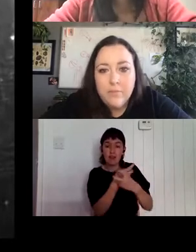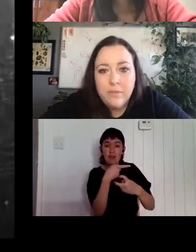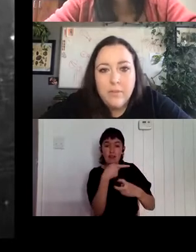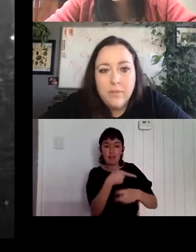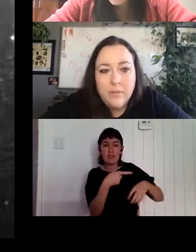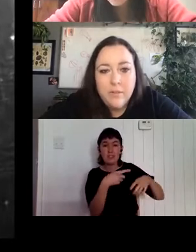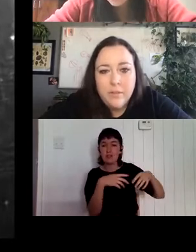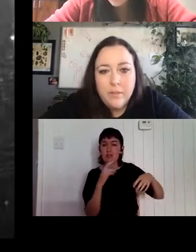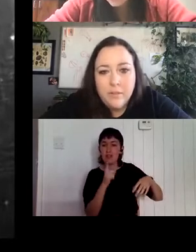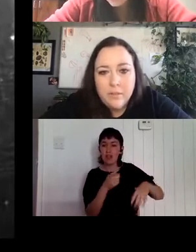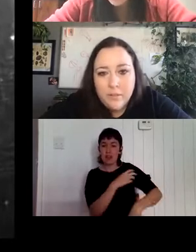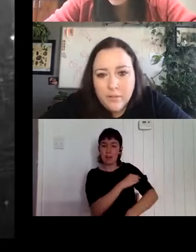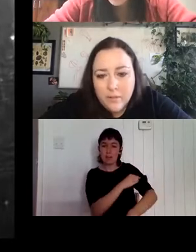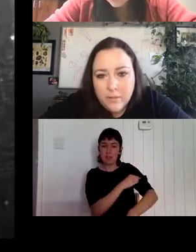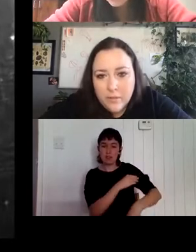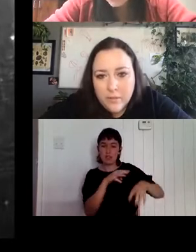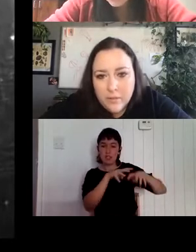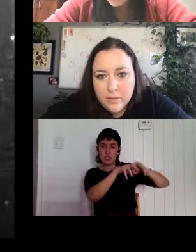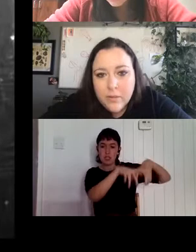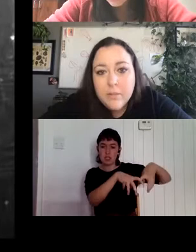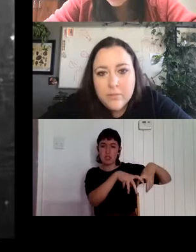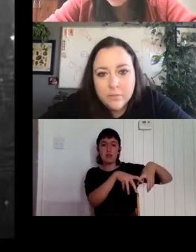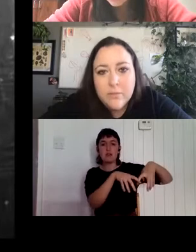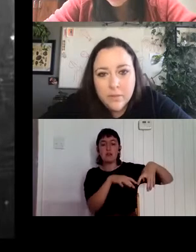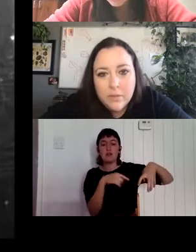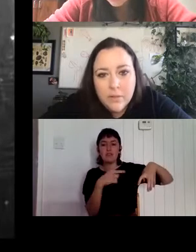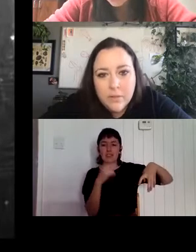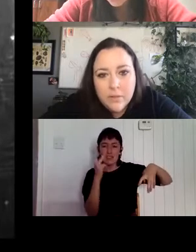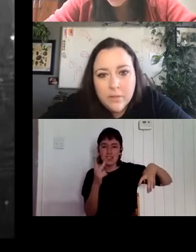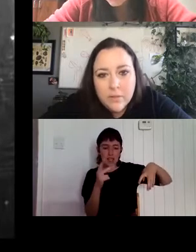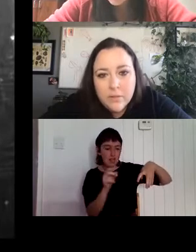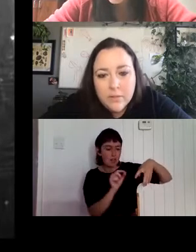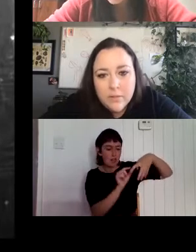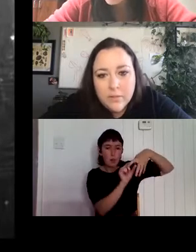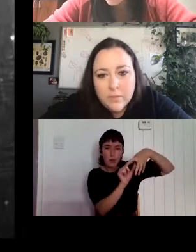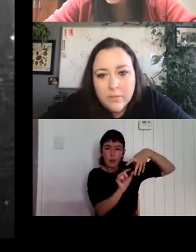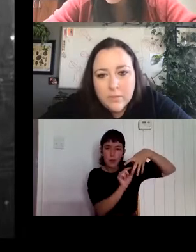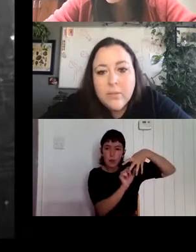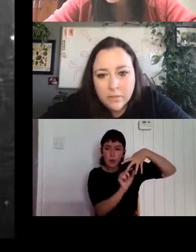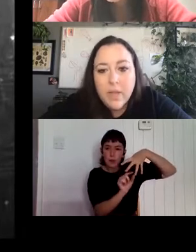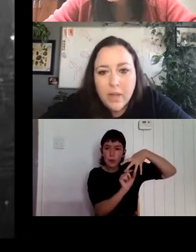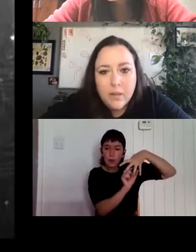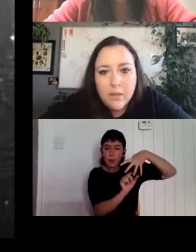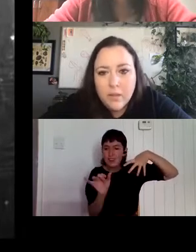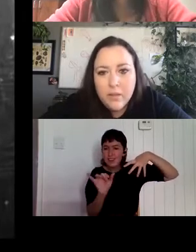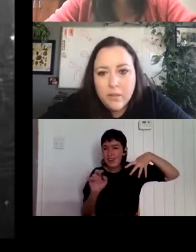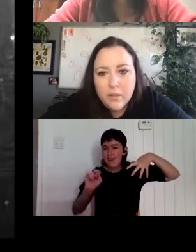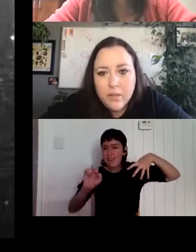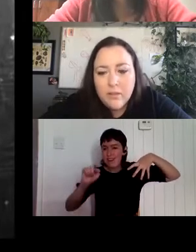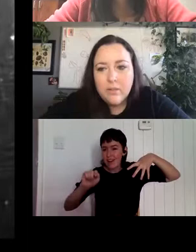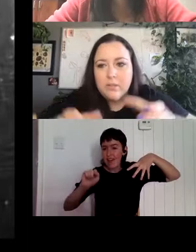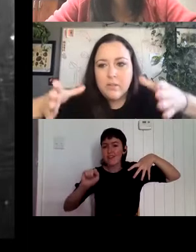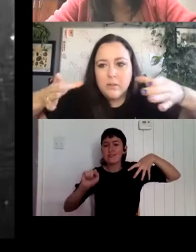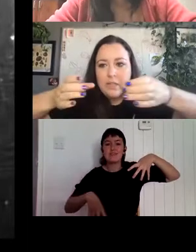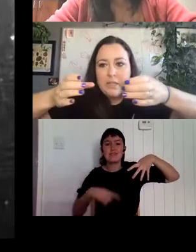here. So do you guys see where there's kind of gaps in the, in the light here where it looks kind of like a net? Yeah. So